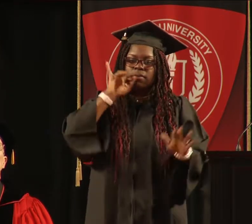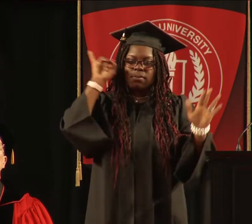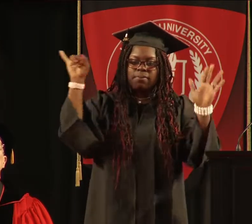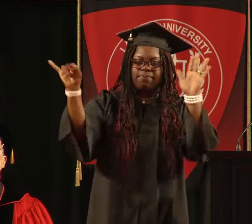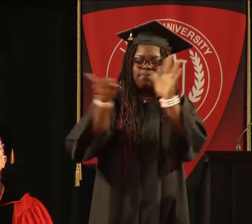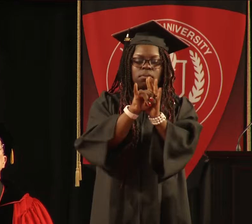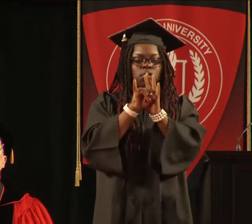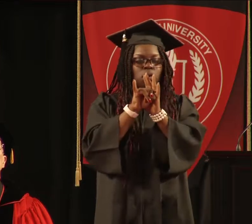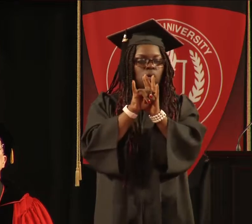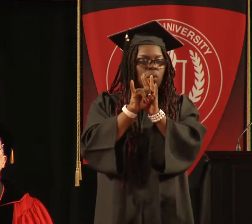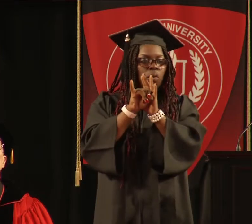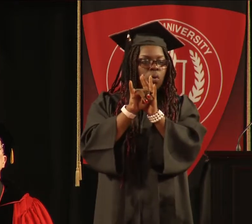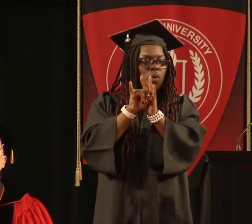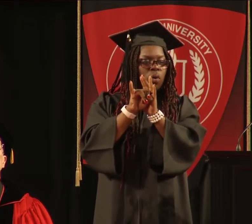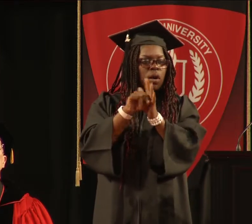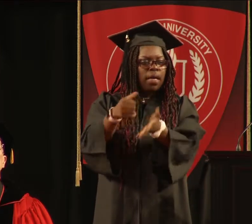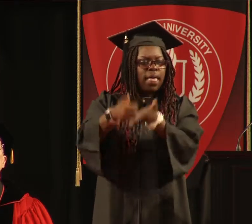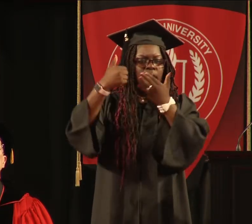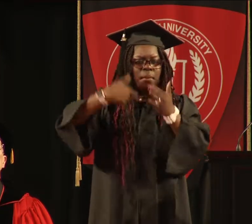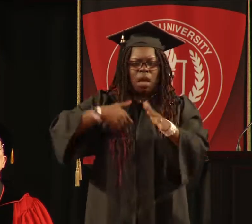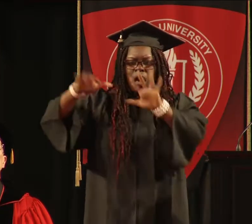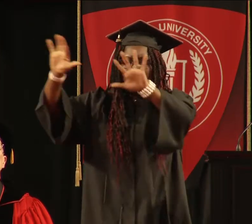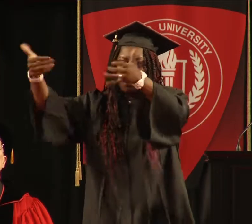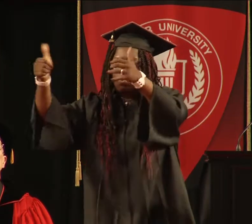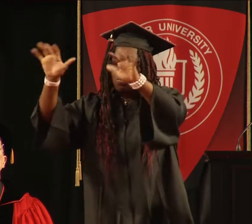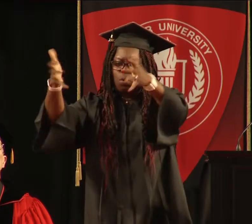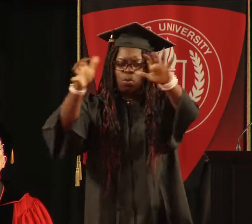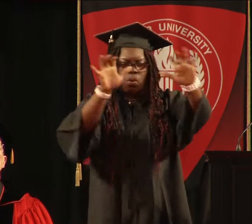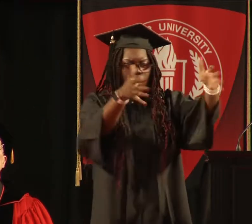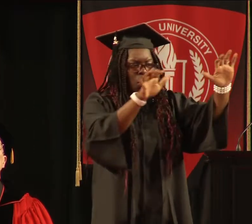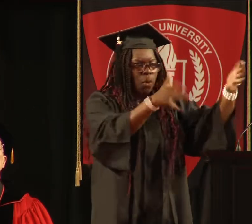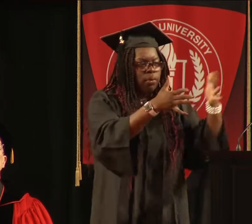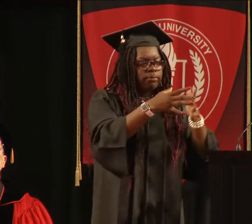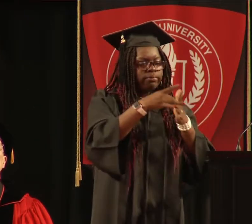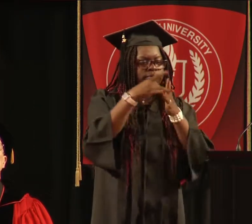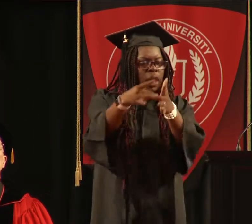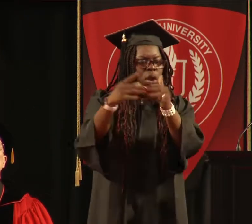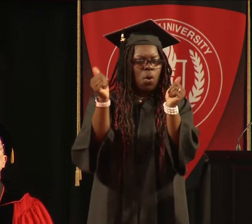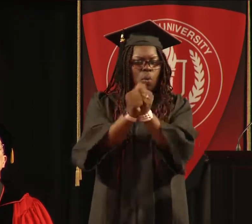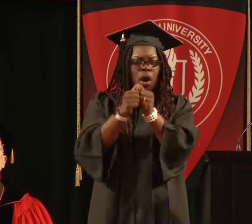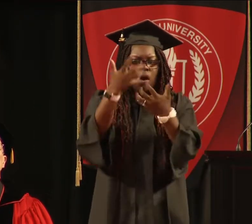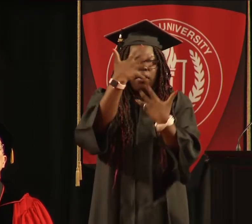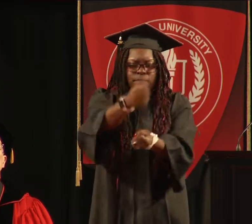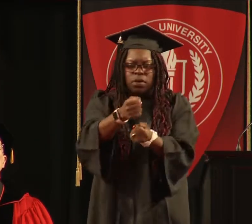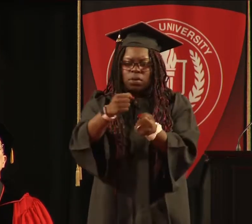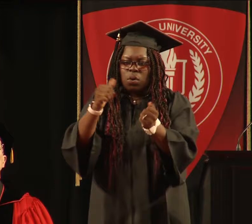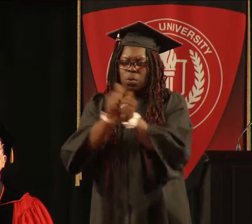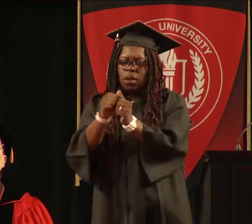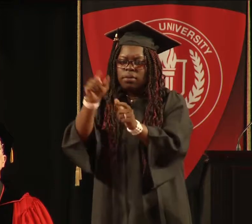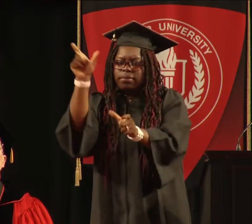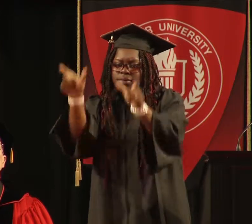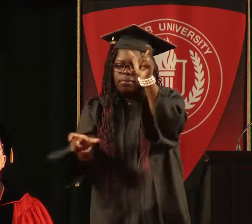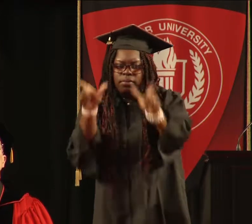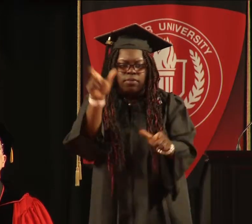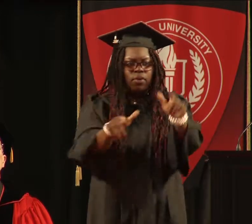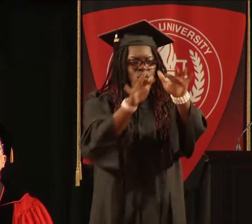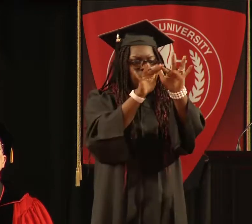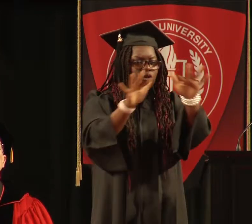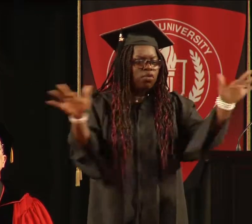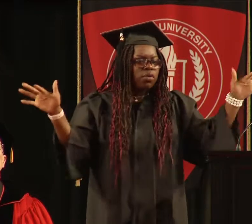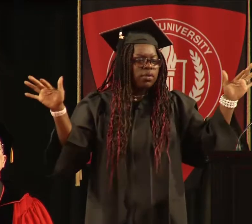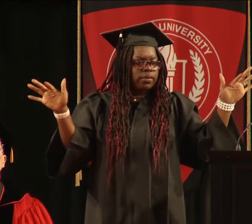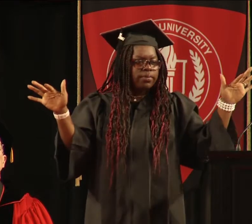really helped me to find my deaf identity and helped me work with others and